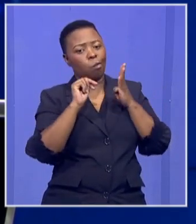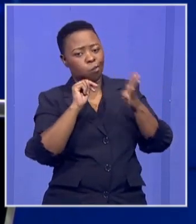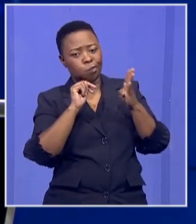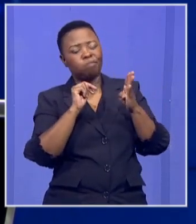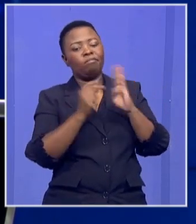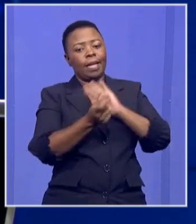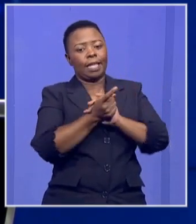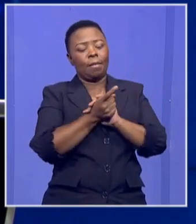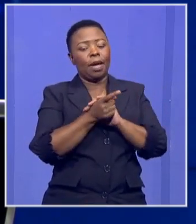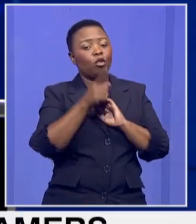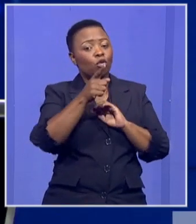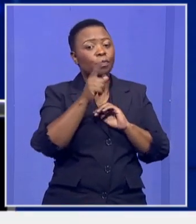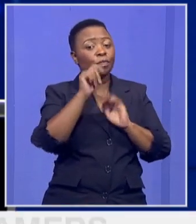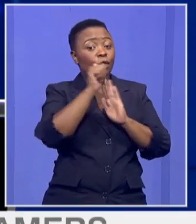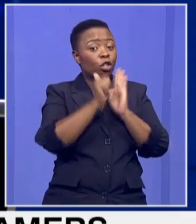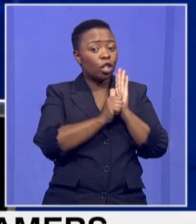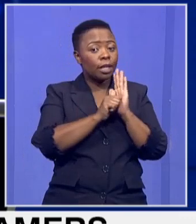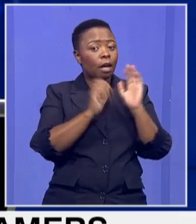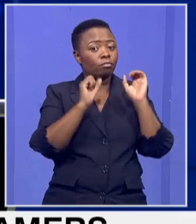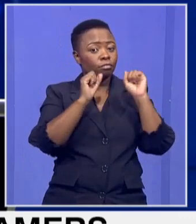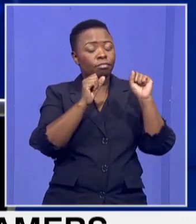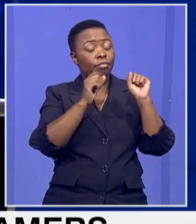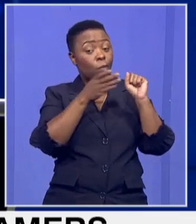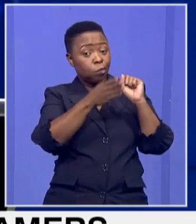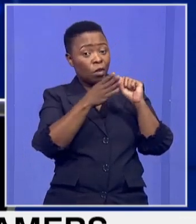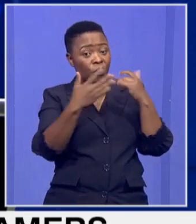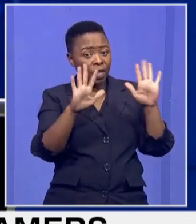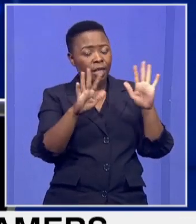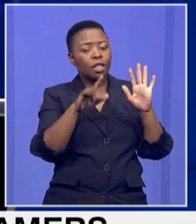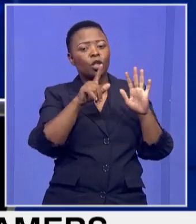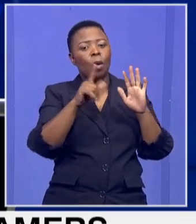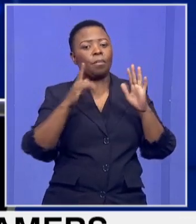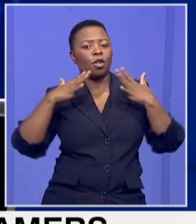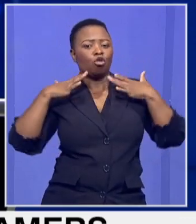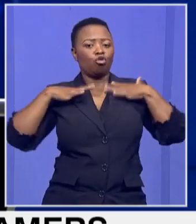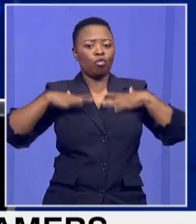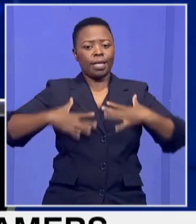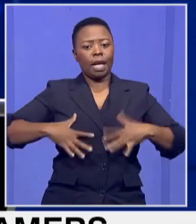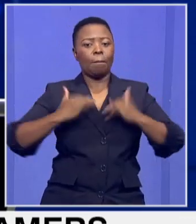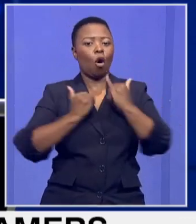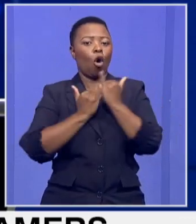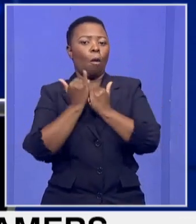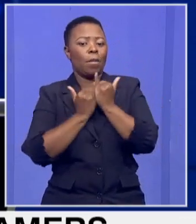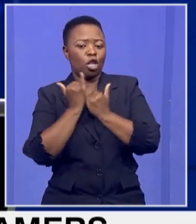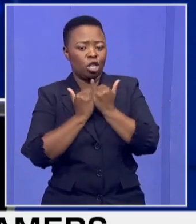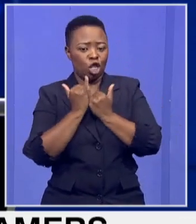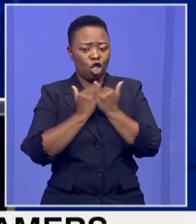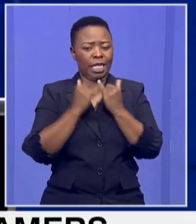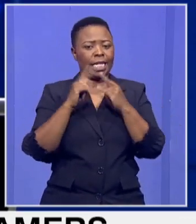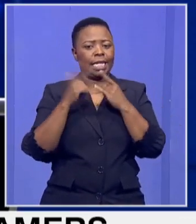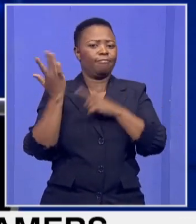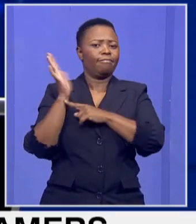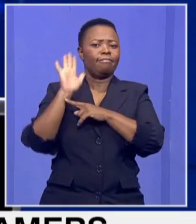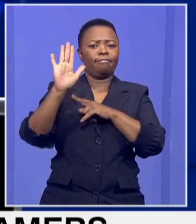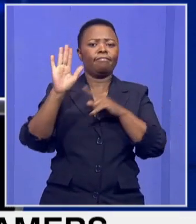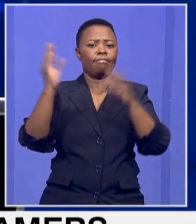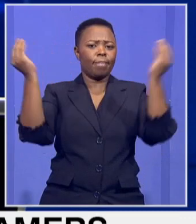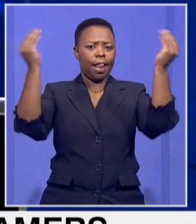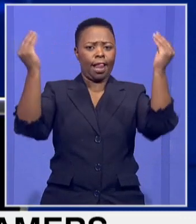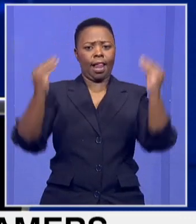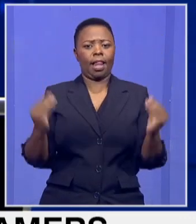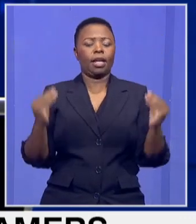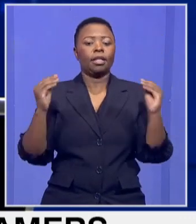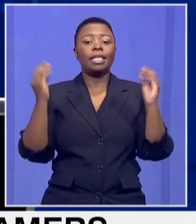earlier on the agenda, it's a sold-out event featuring dress-up competitions, gaming arenas, elaborate installations and